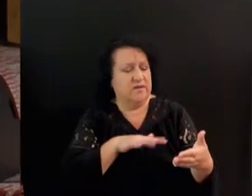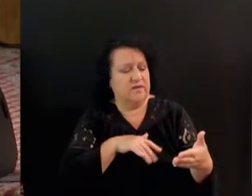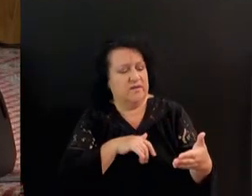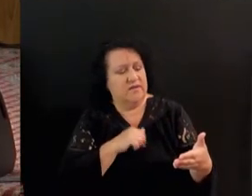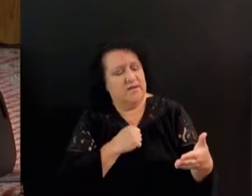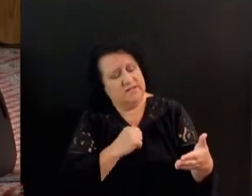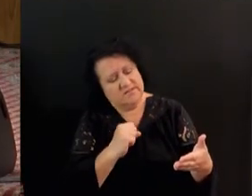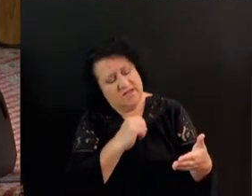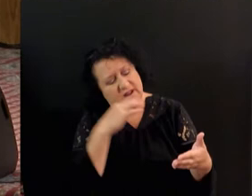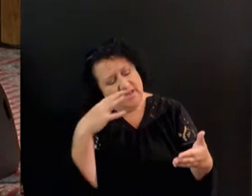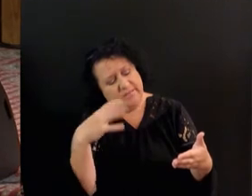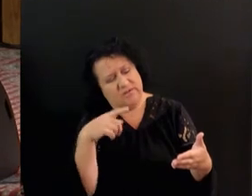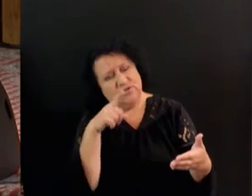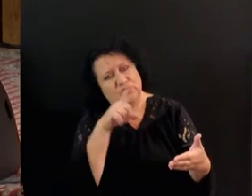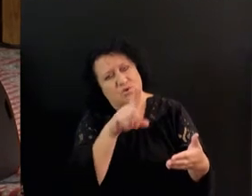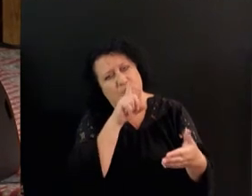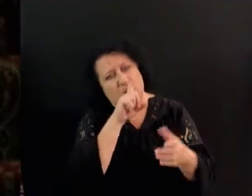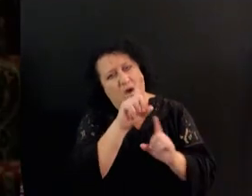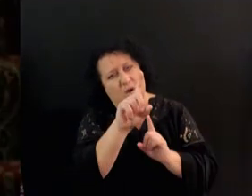me.